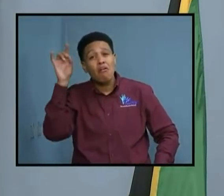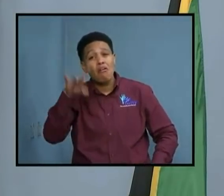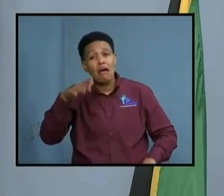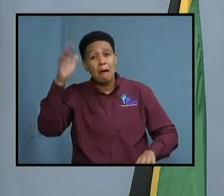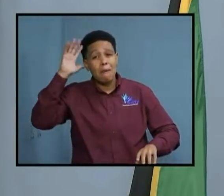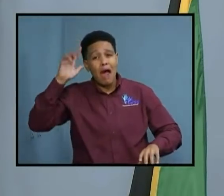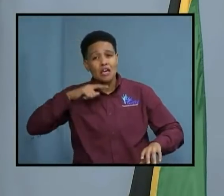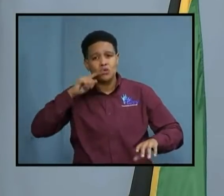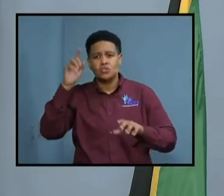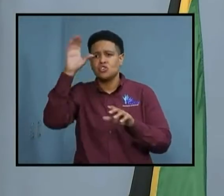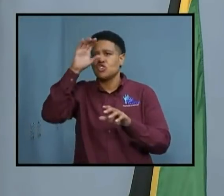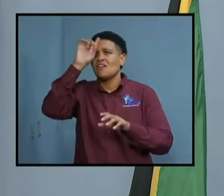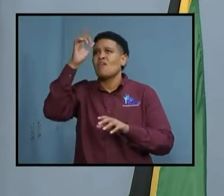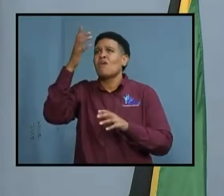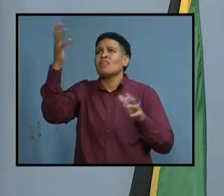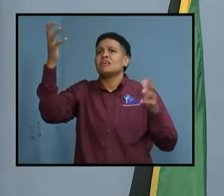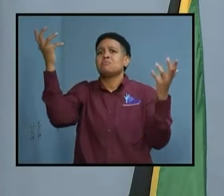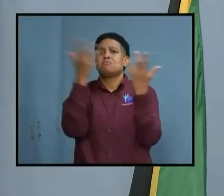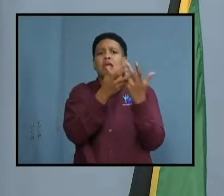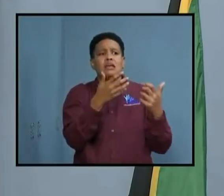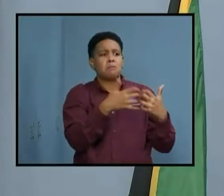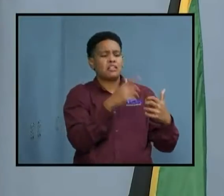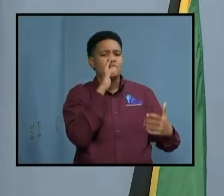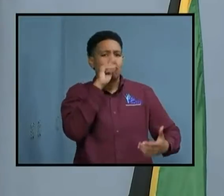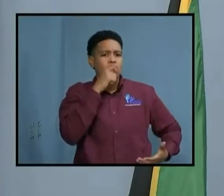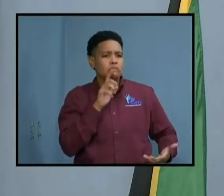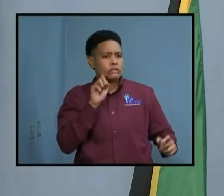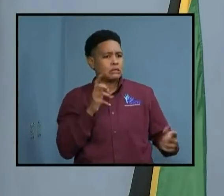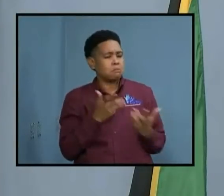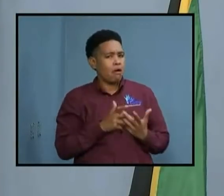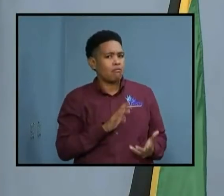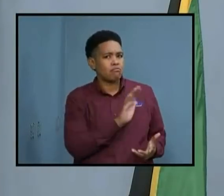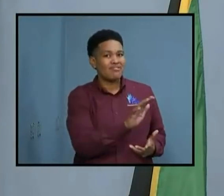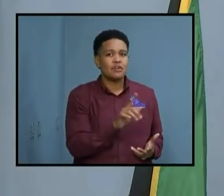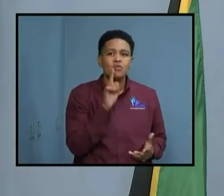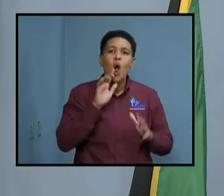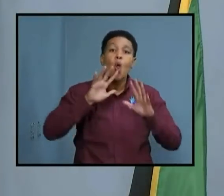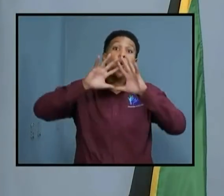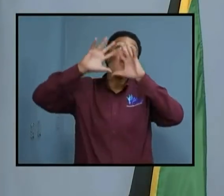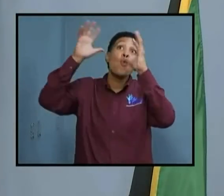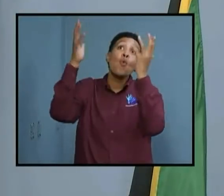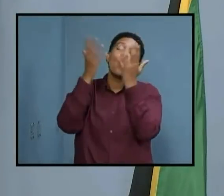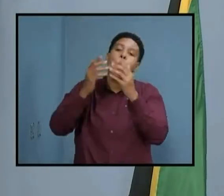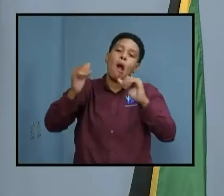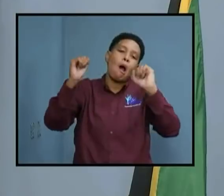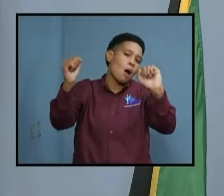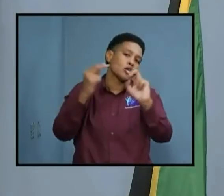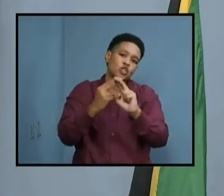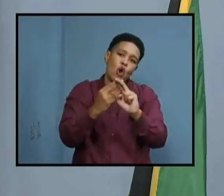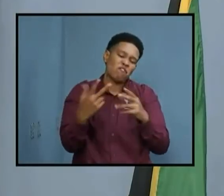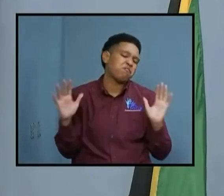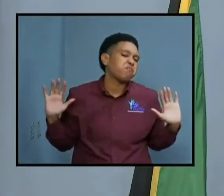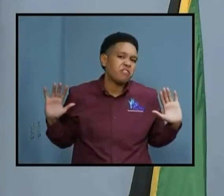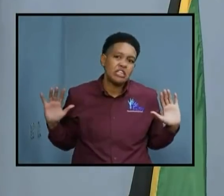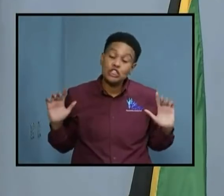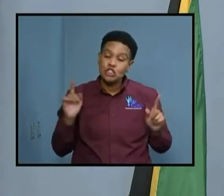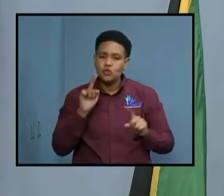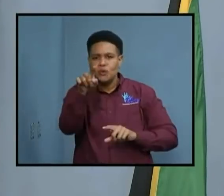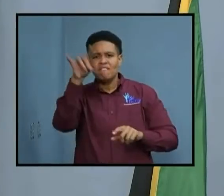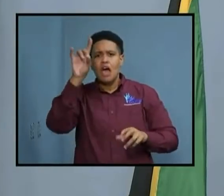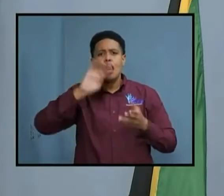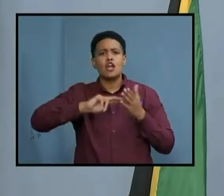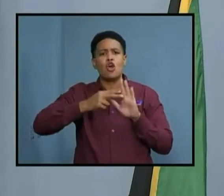sourcing reagents for one of the machines because of the global shortage. You do find a dip in the numbers,